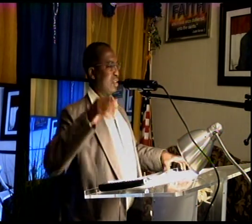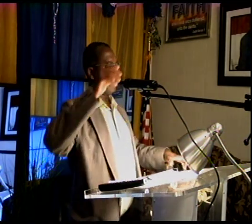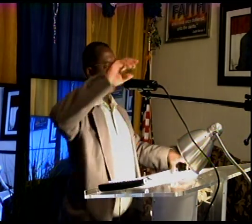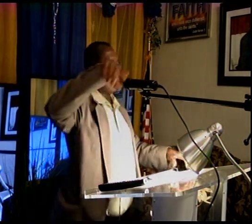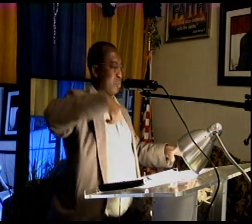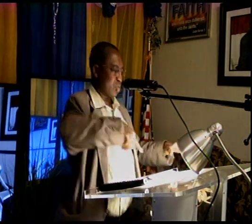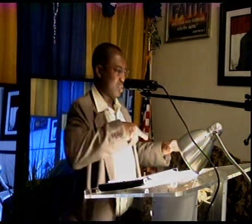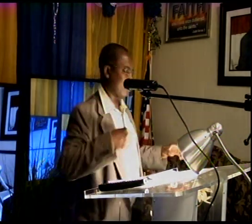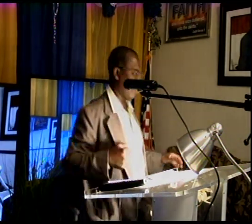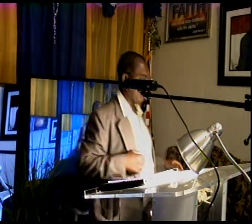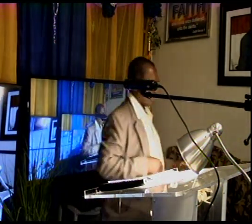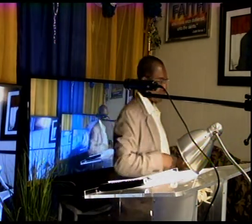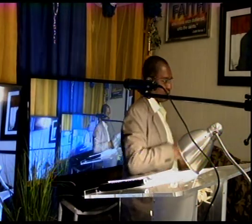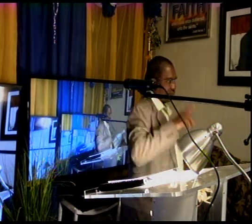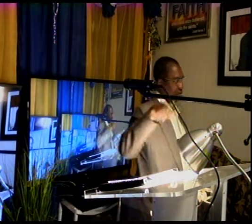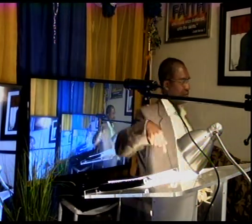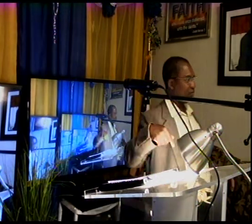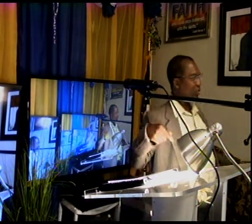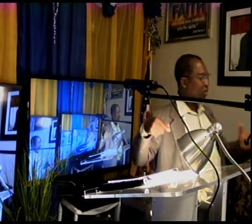amen. Oh, we help us.